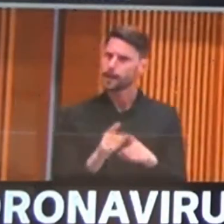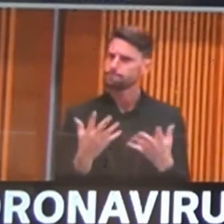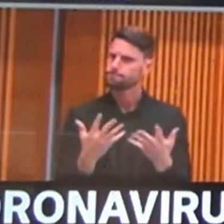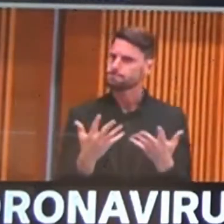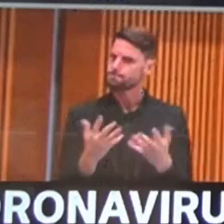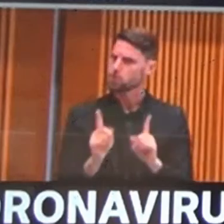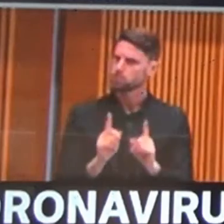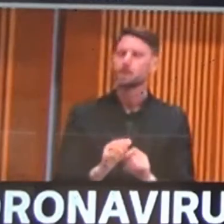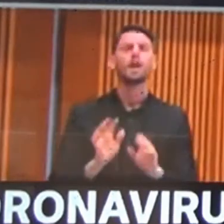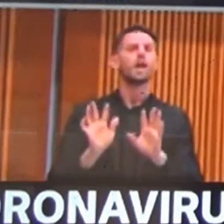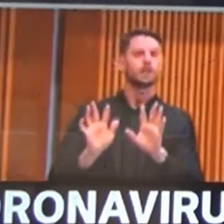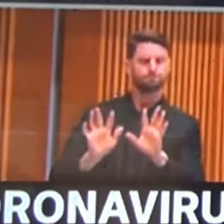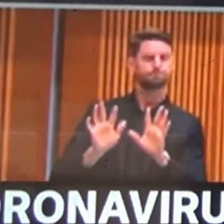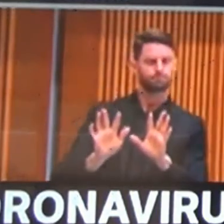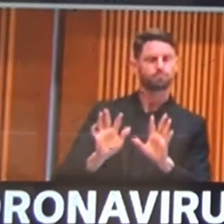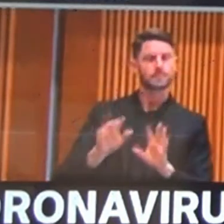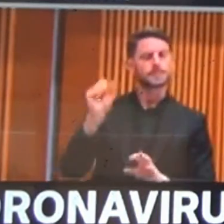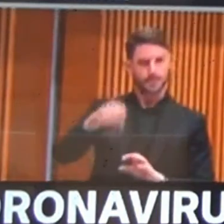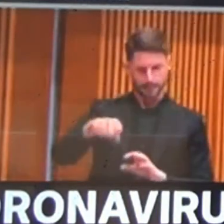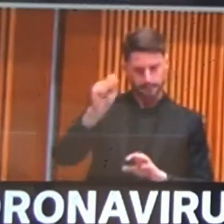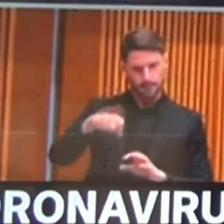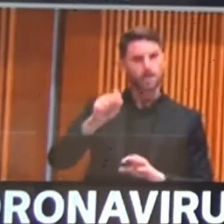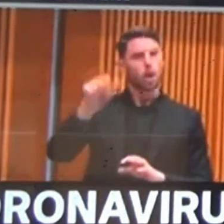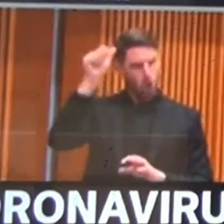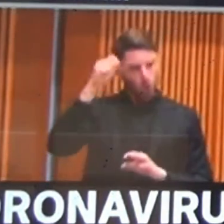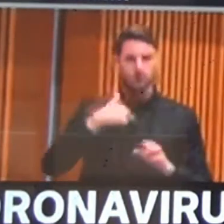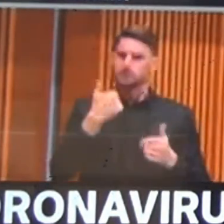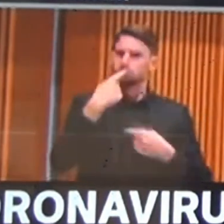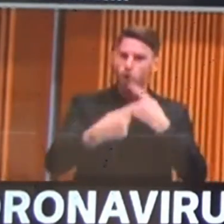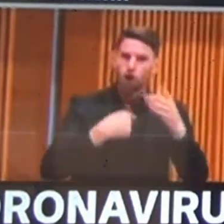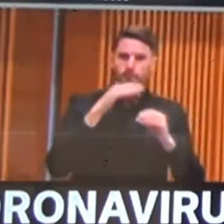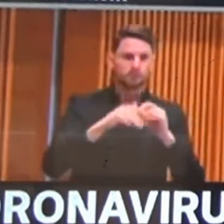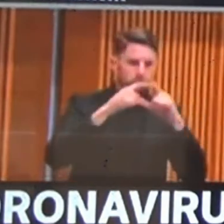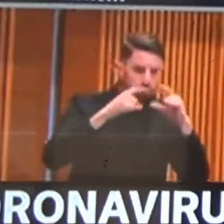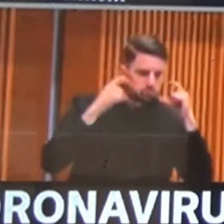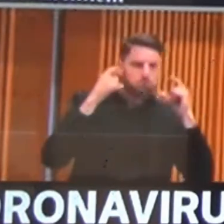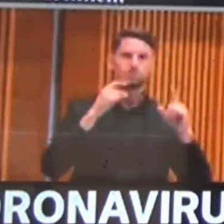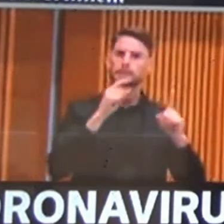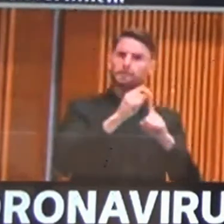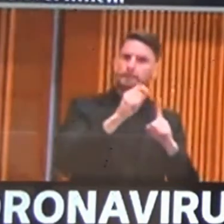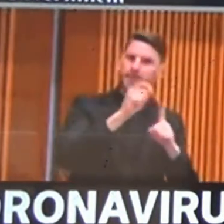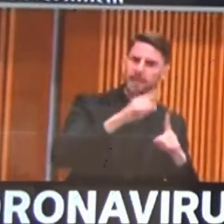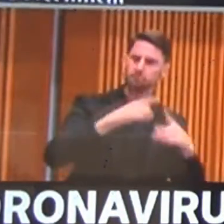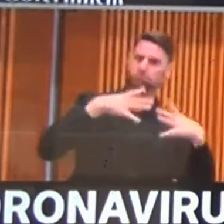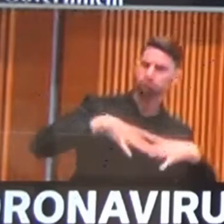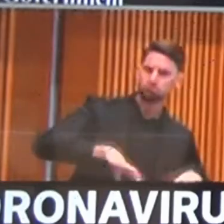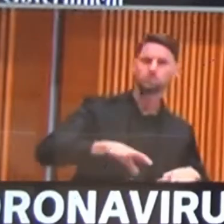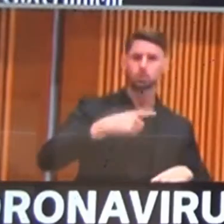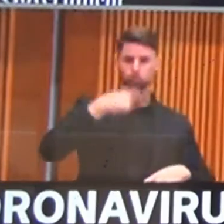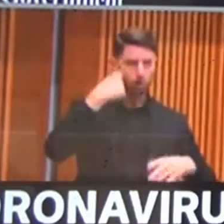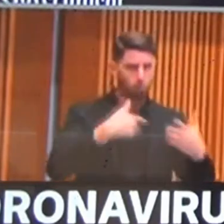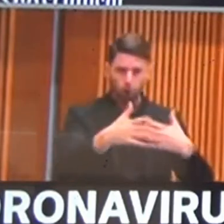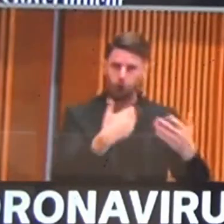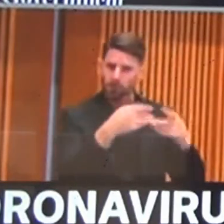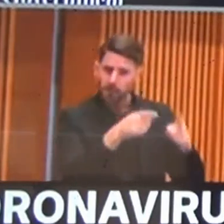PPE, to maintain the air bridge, to maintain the bringing into Australia of essential supplies, we have to